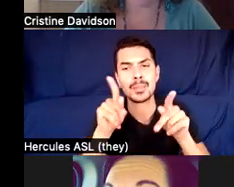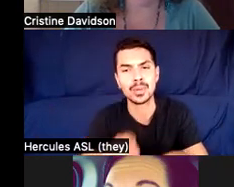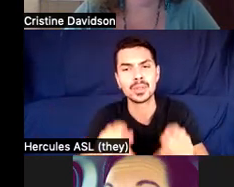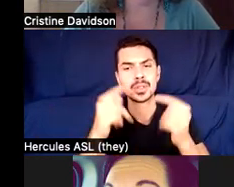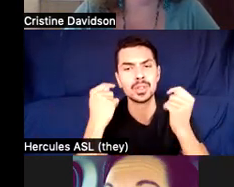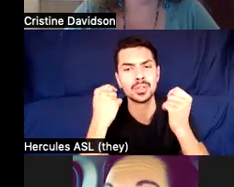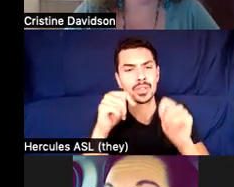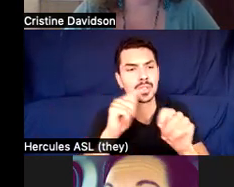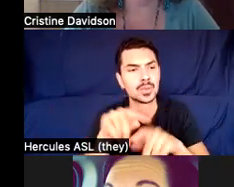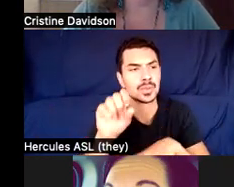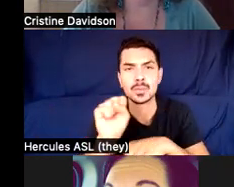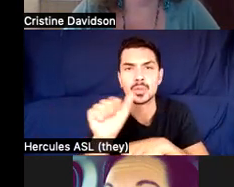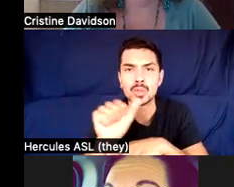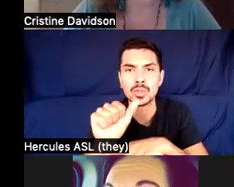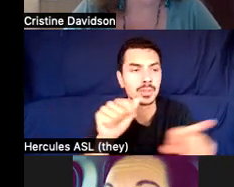her? Right?